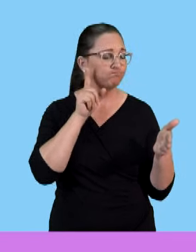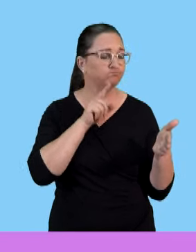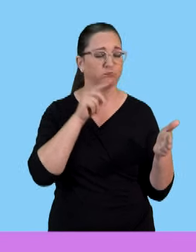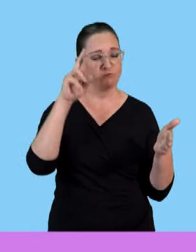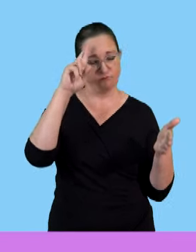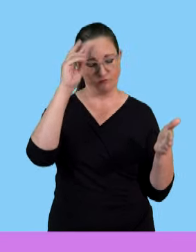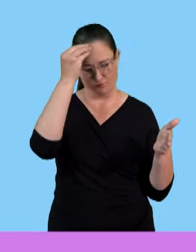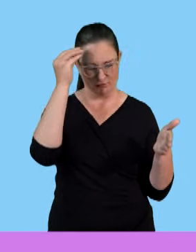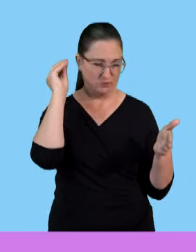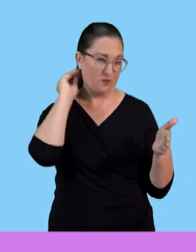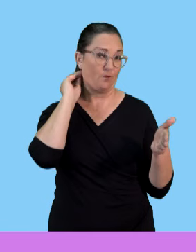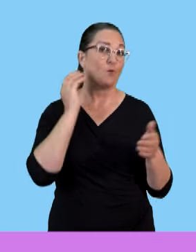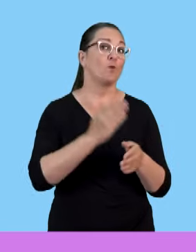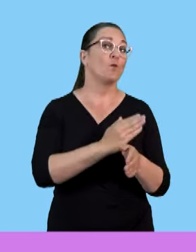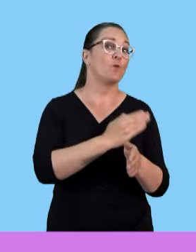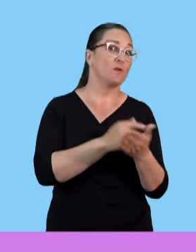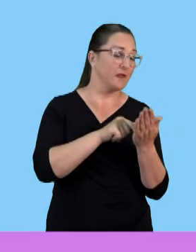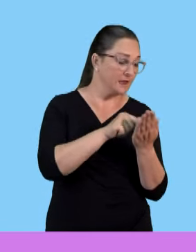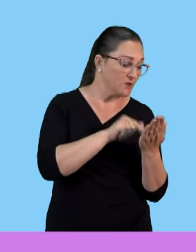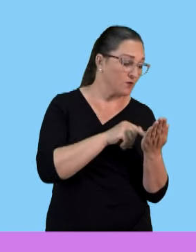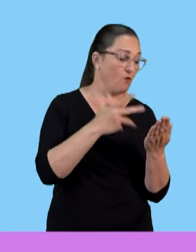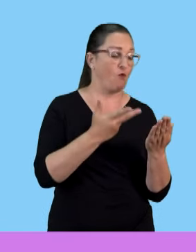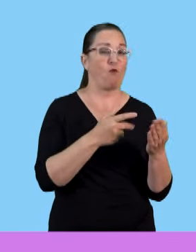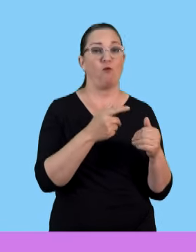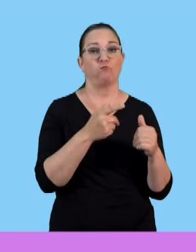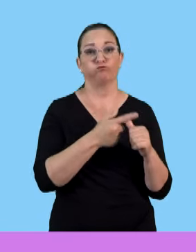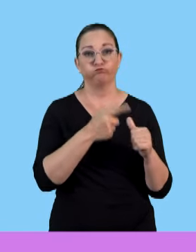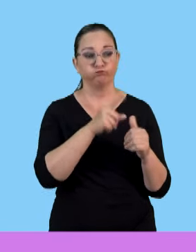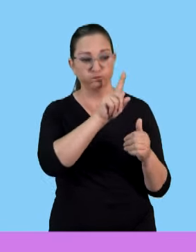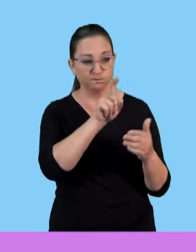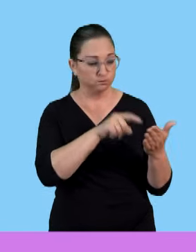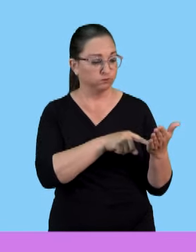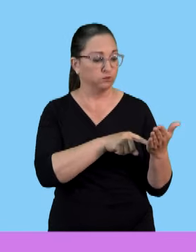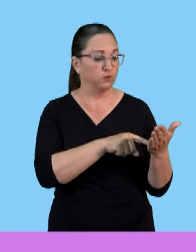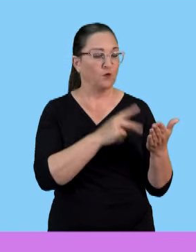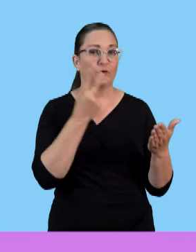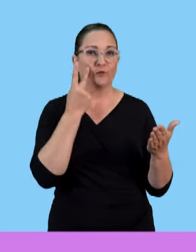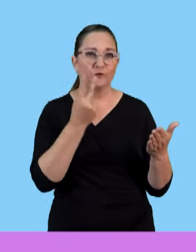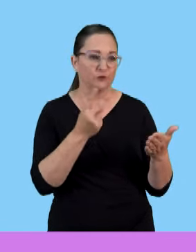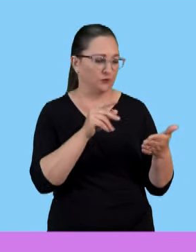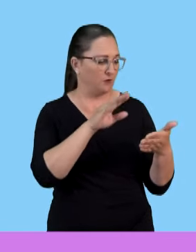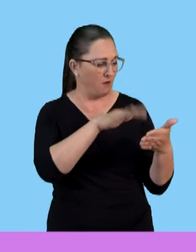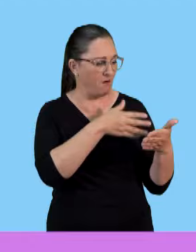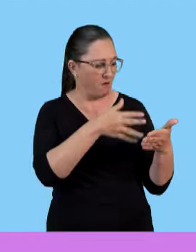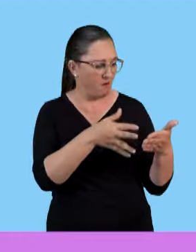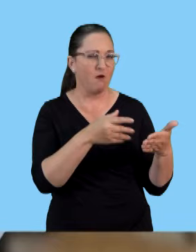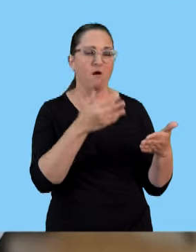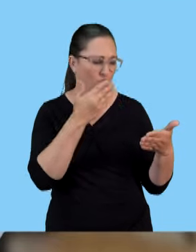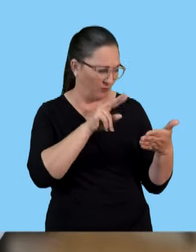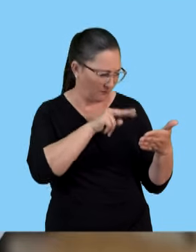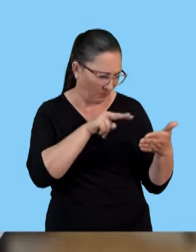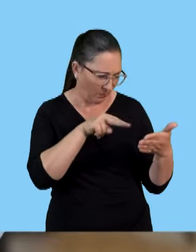you start calculating anything or answering any question, you need to study what is given before you, the